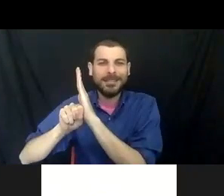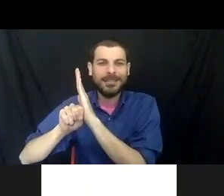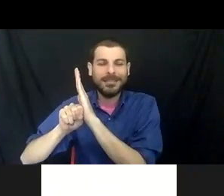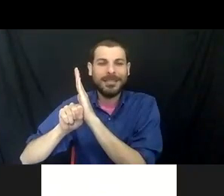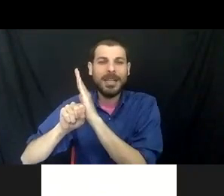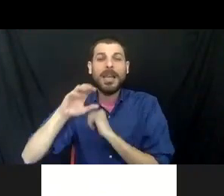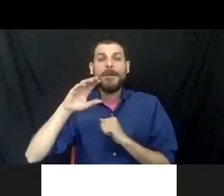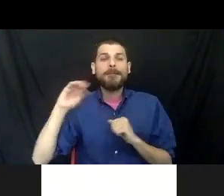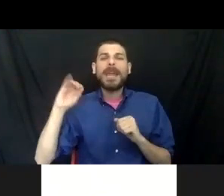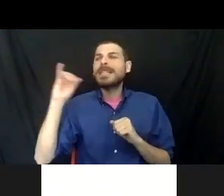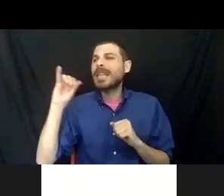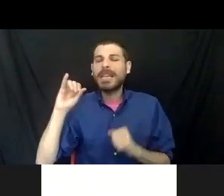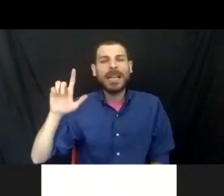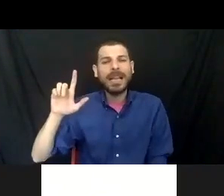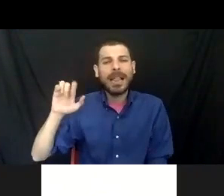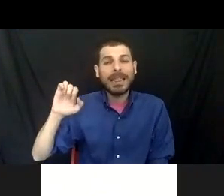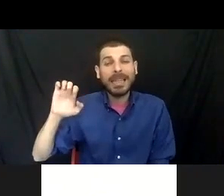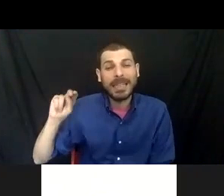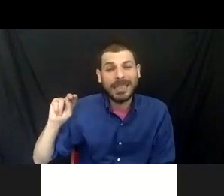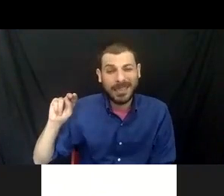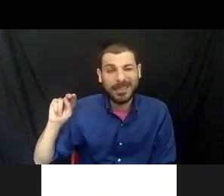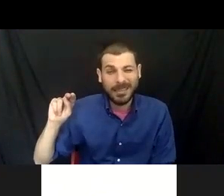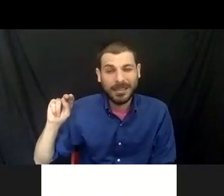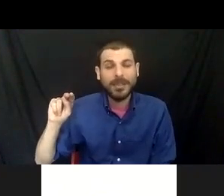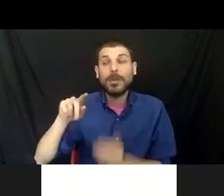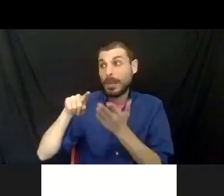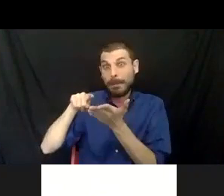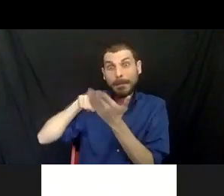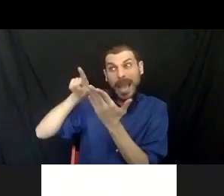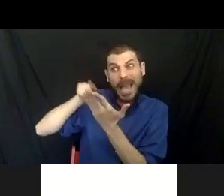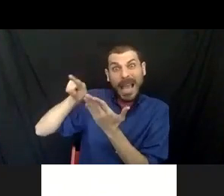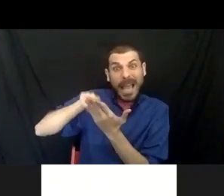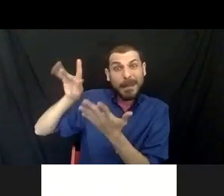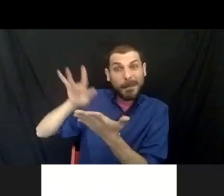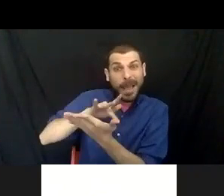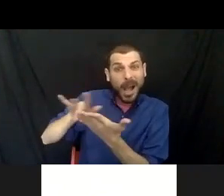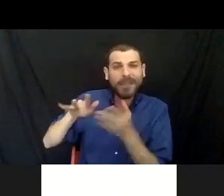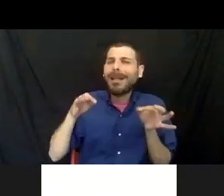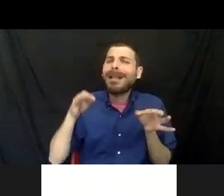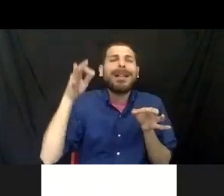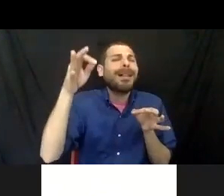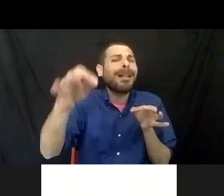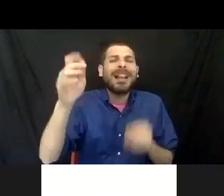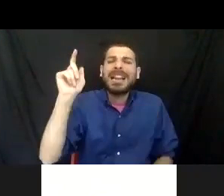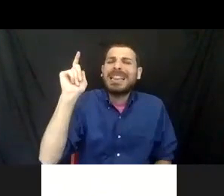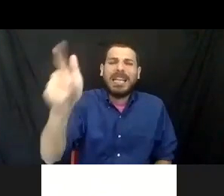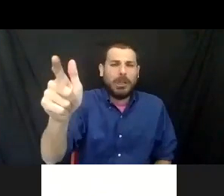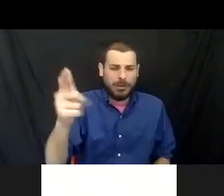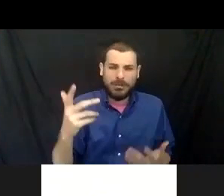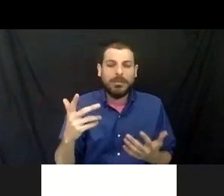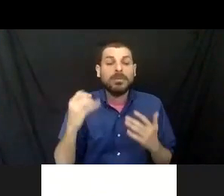a lien against your house that you don't have to pay until sometime later. Usually after you sell the house, or if